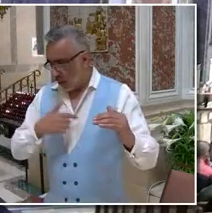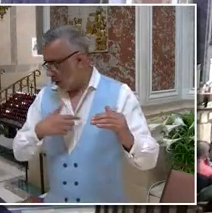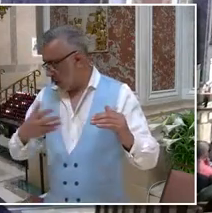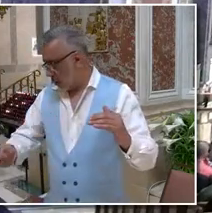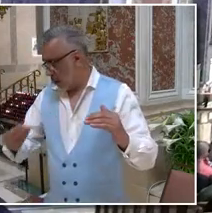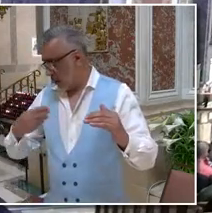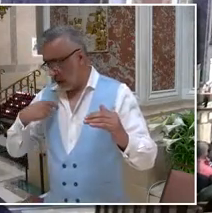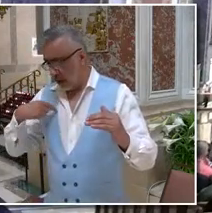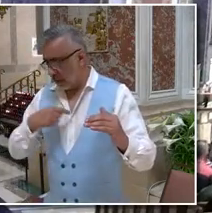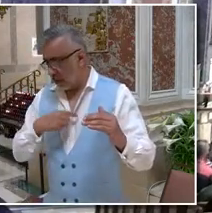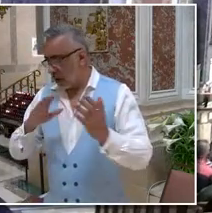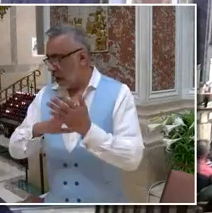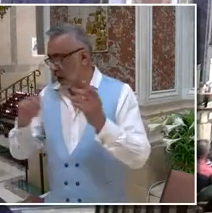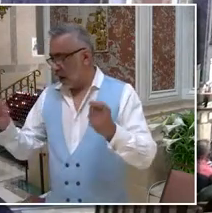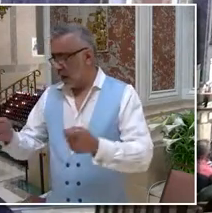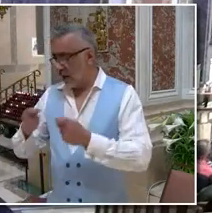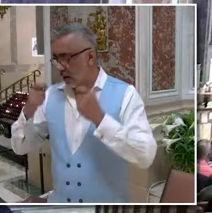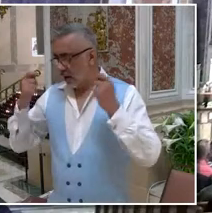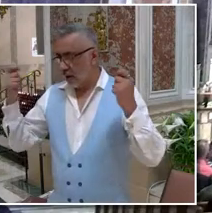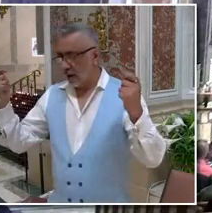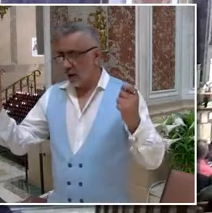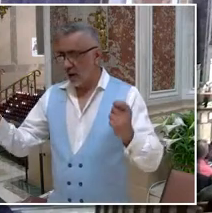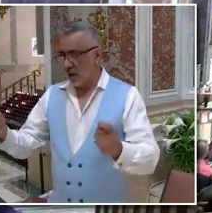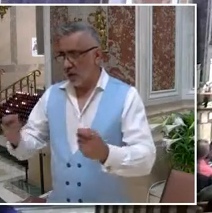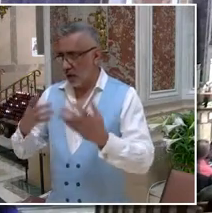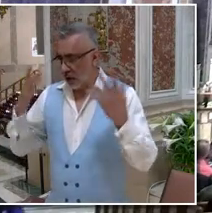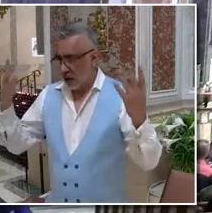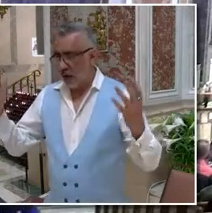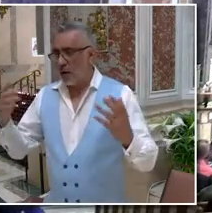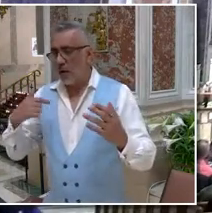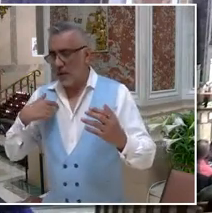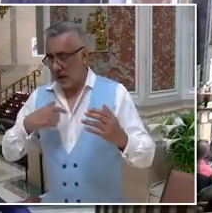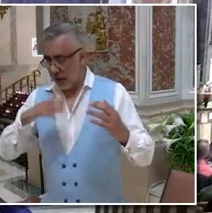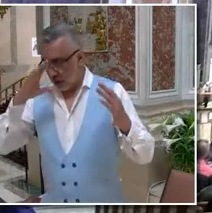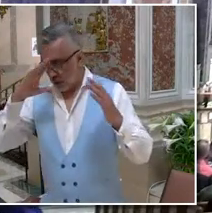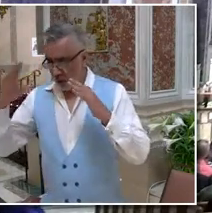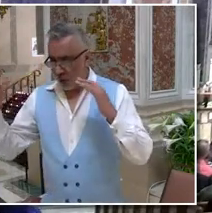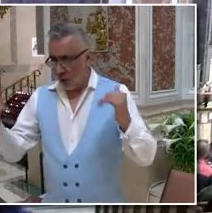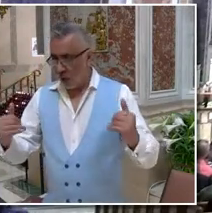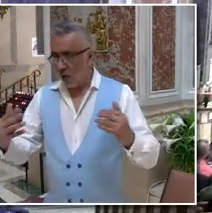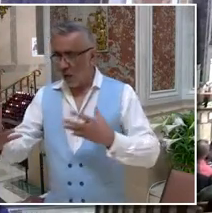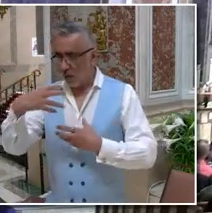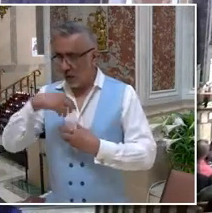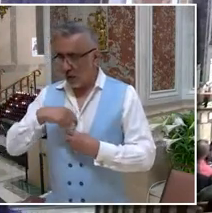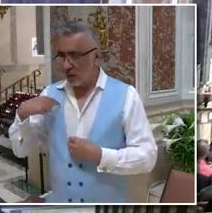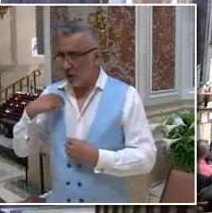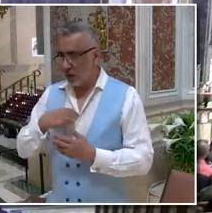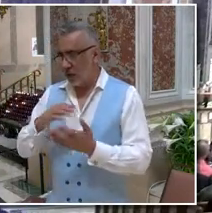Alleluia, Deo dicamus gratias.